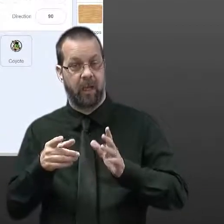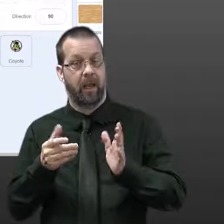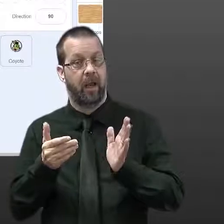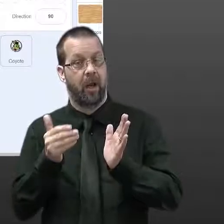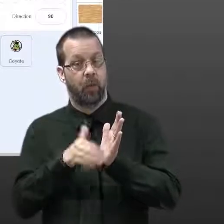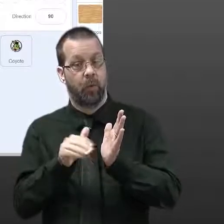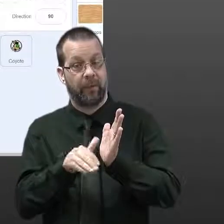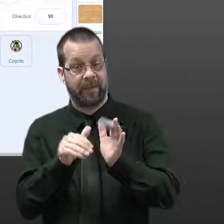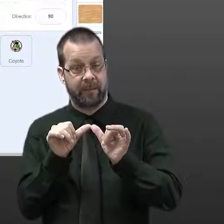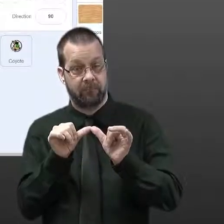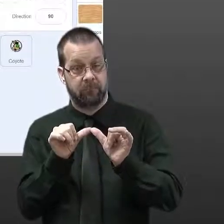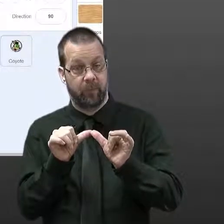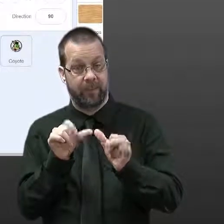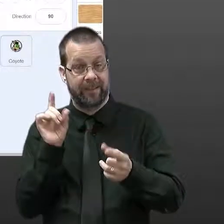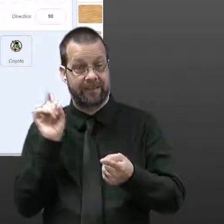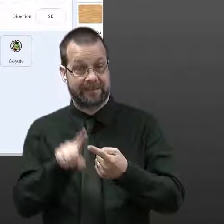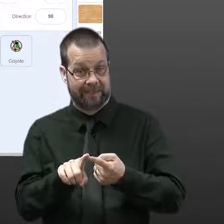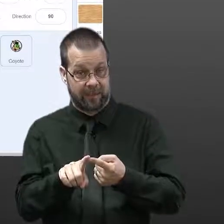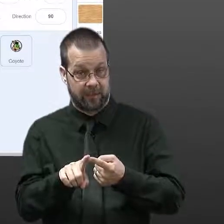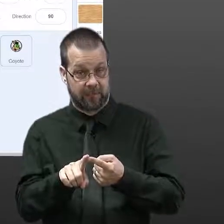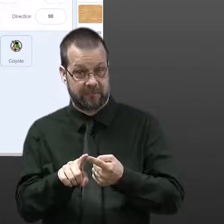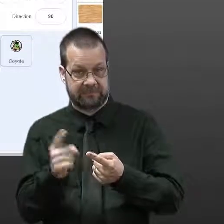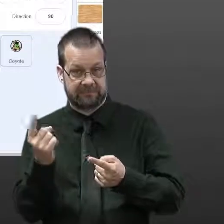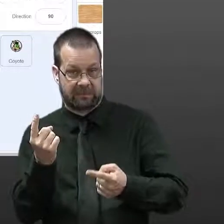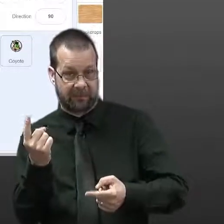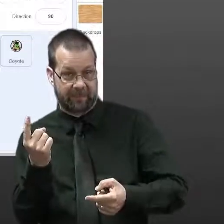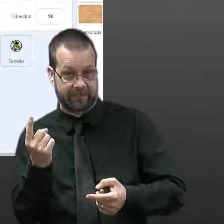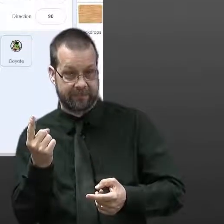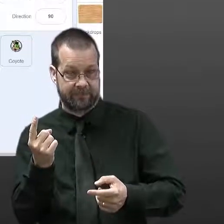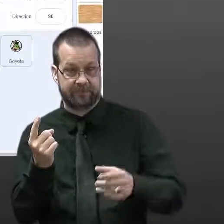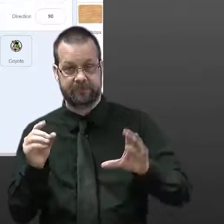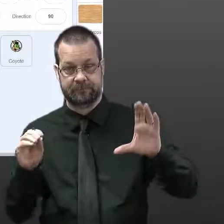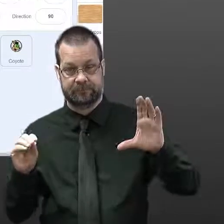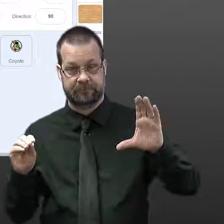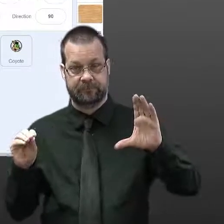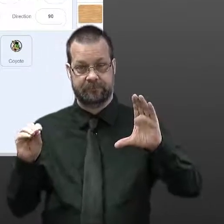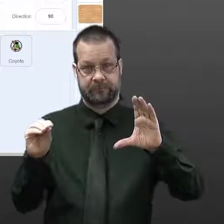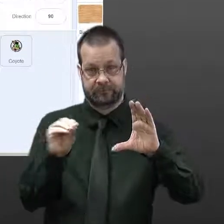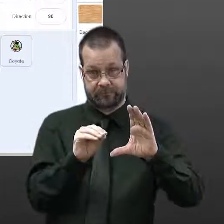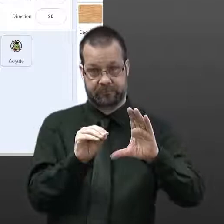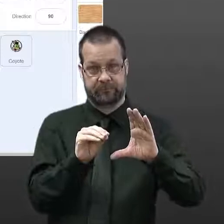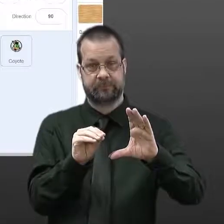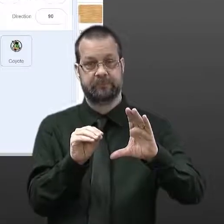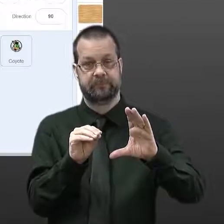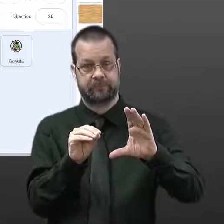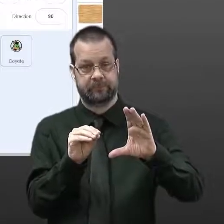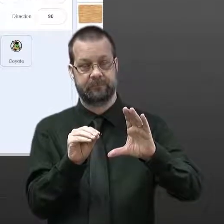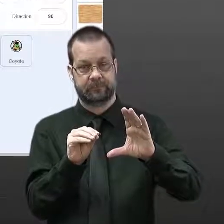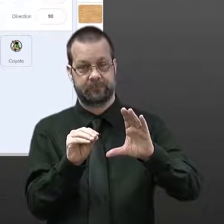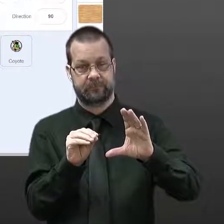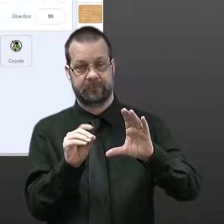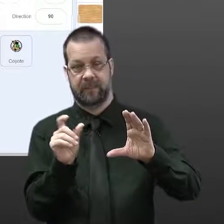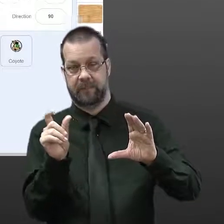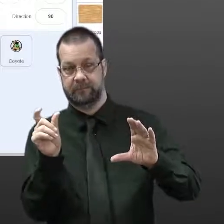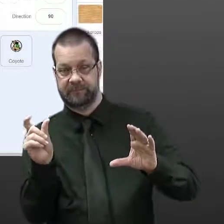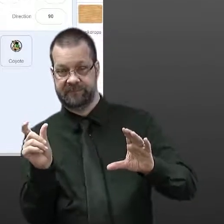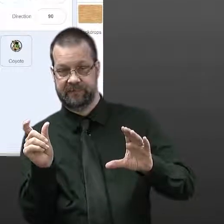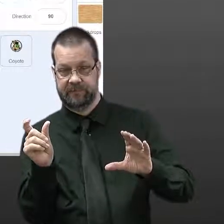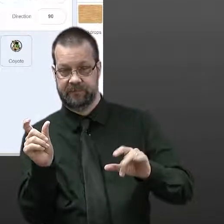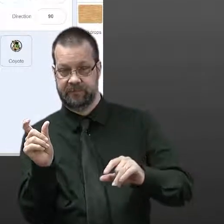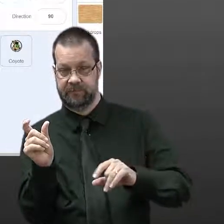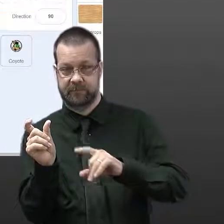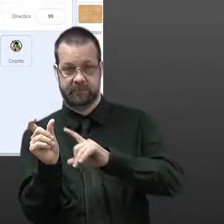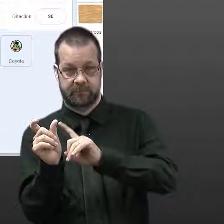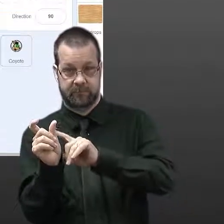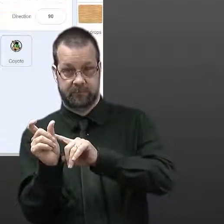loop and repeat until a condition is met. So this block is in control, and it says repeat until,